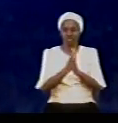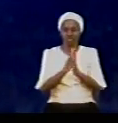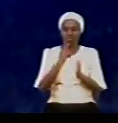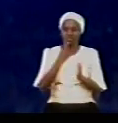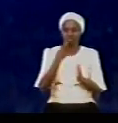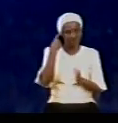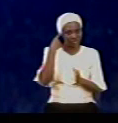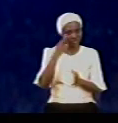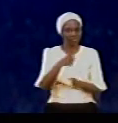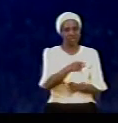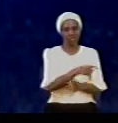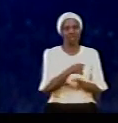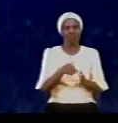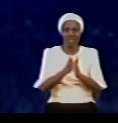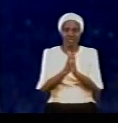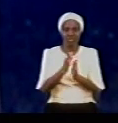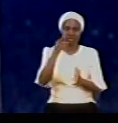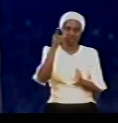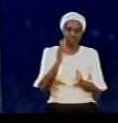to intervene,